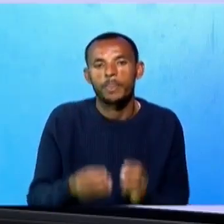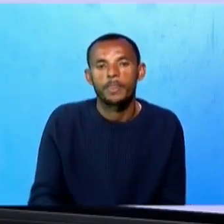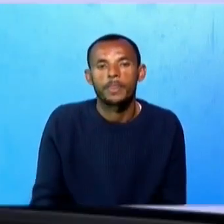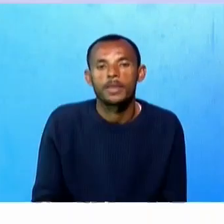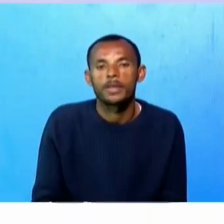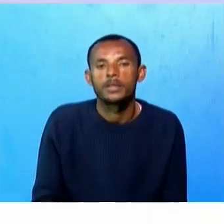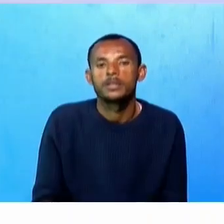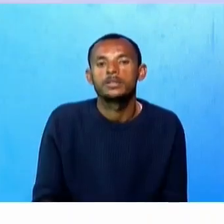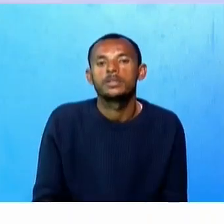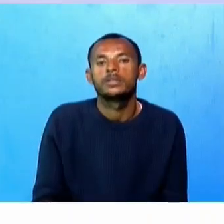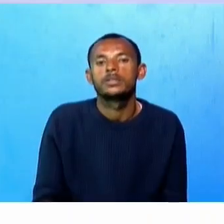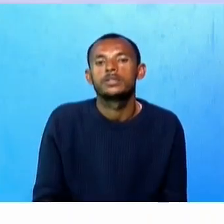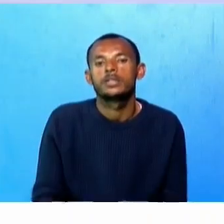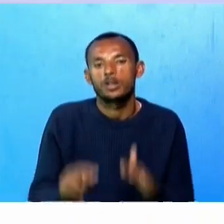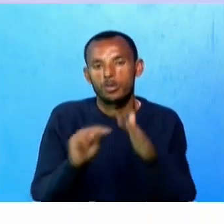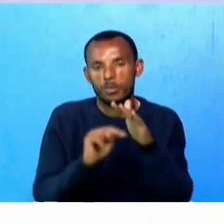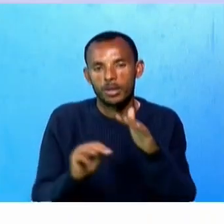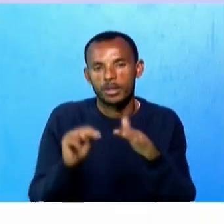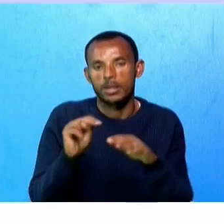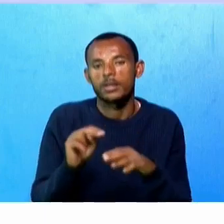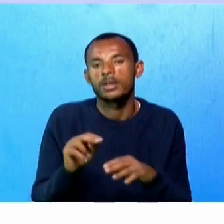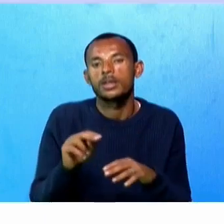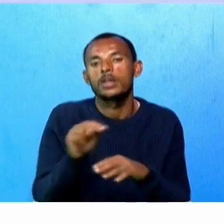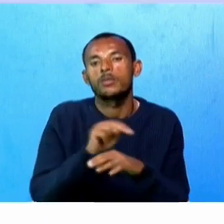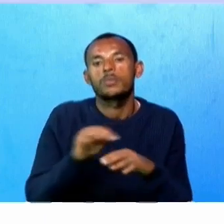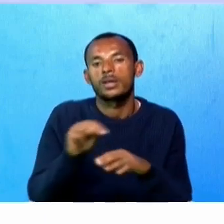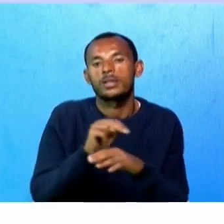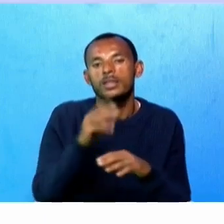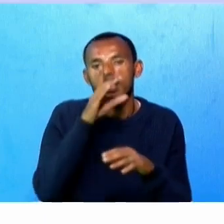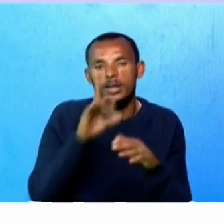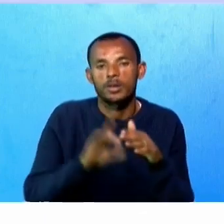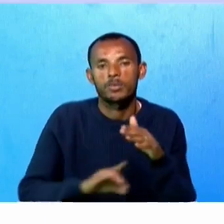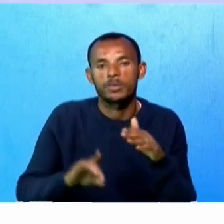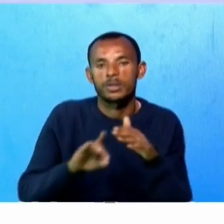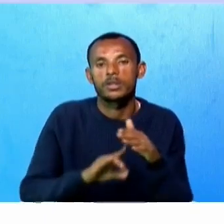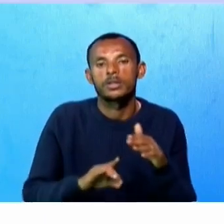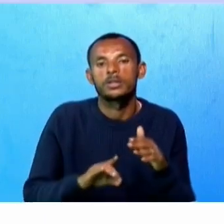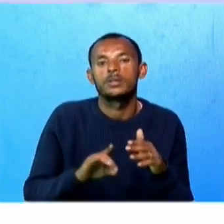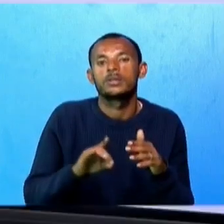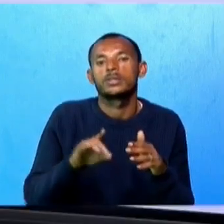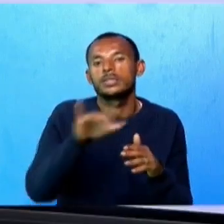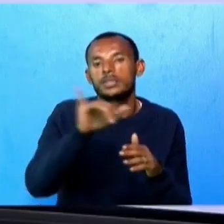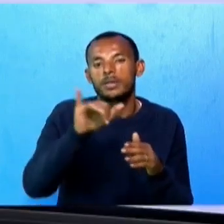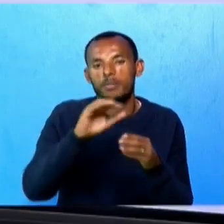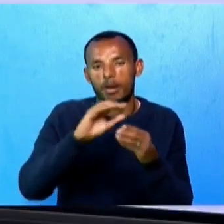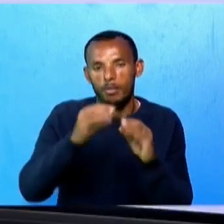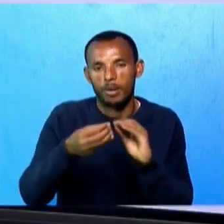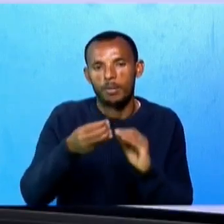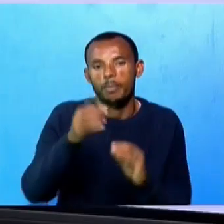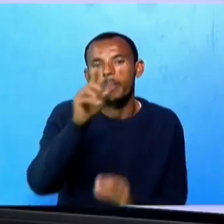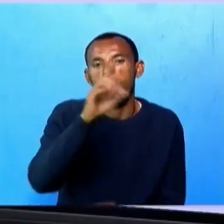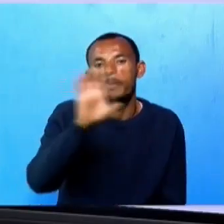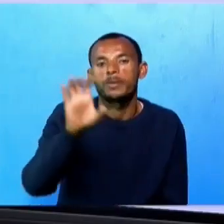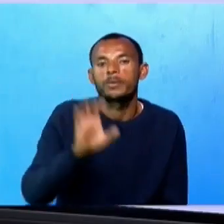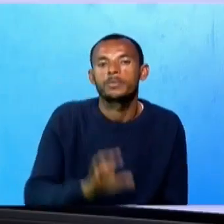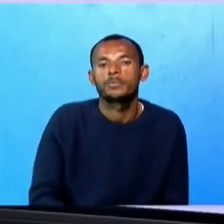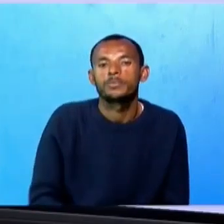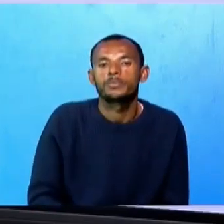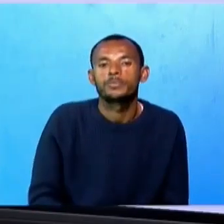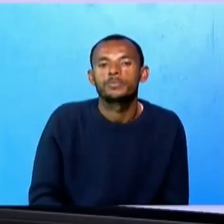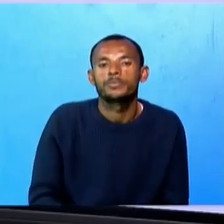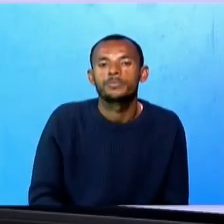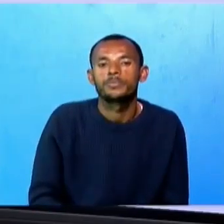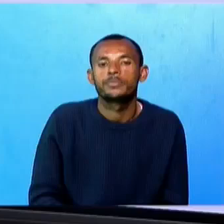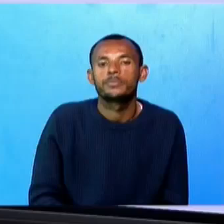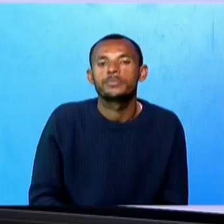both the numerator and the denominator by the same number. This will not change its